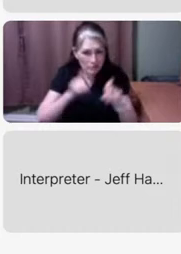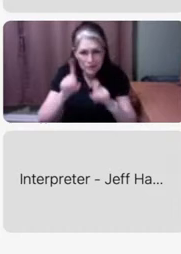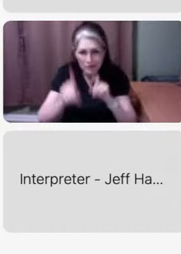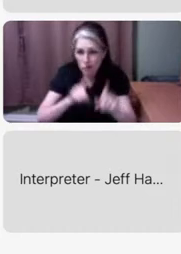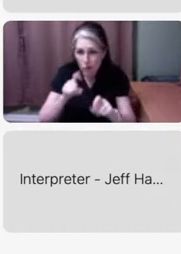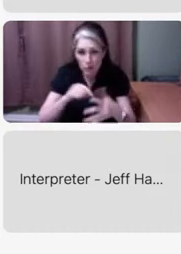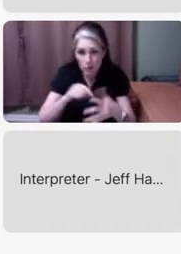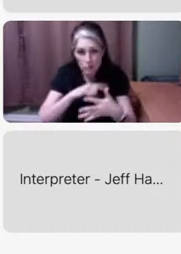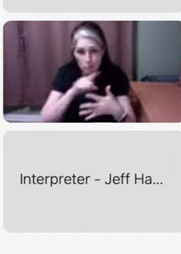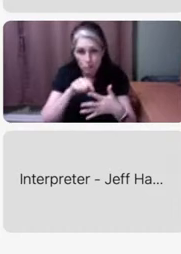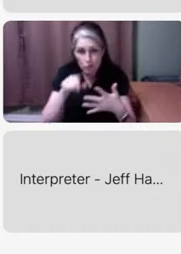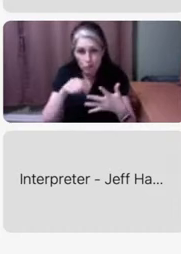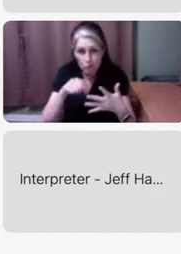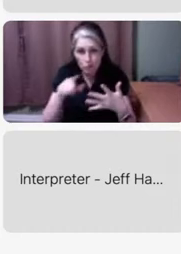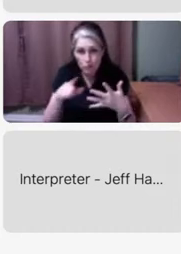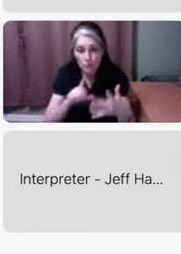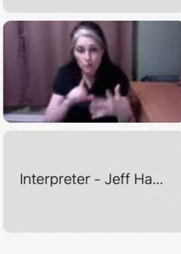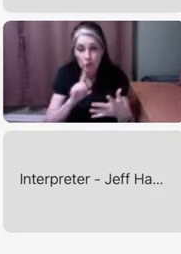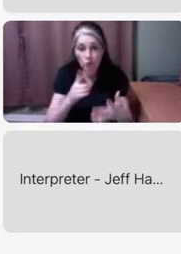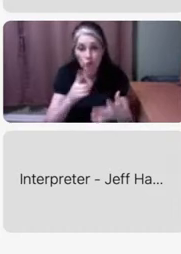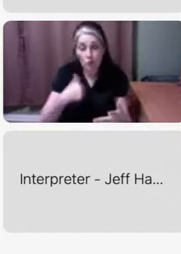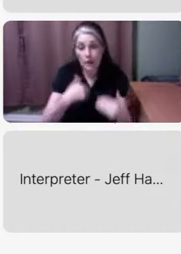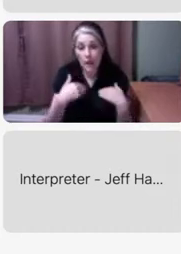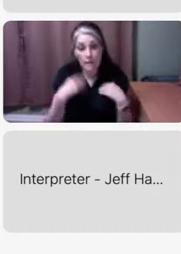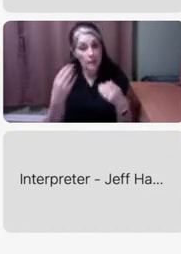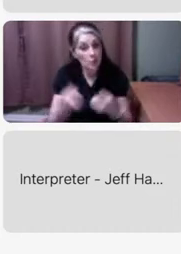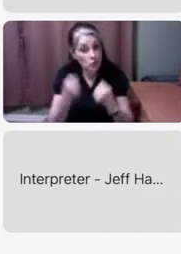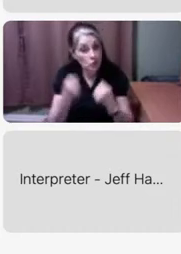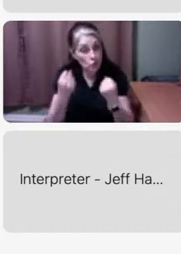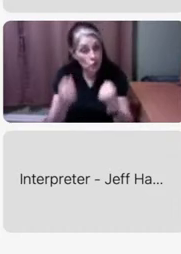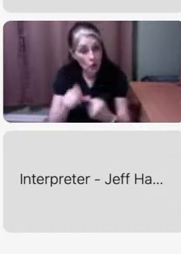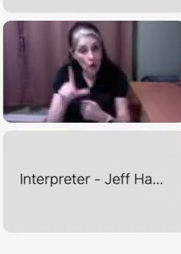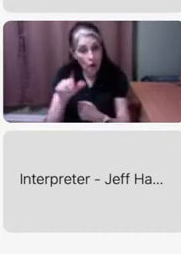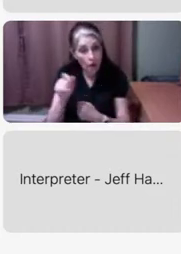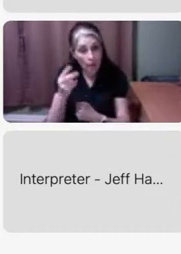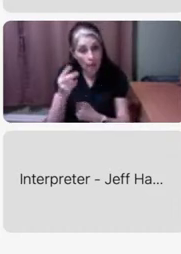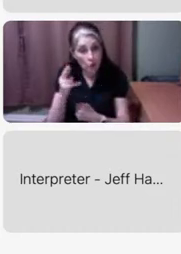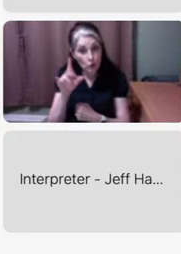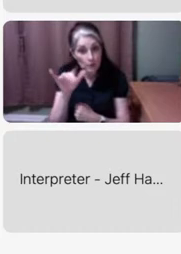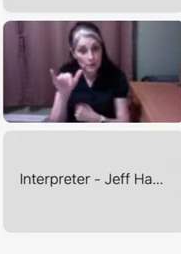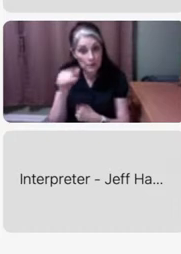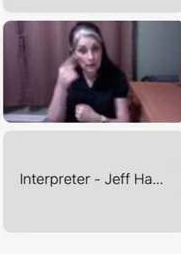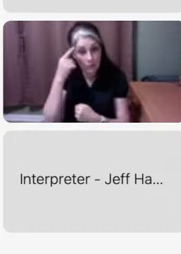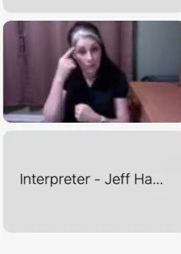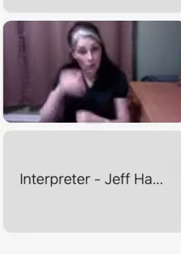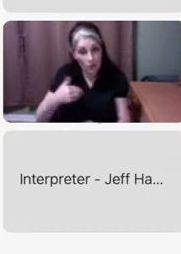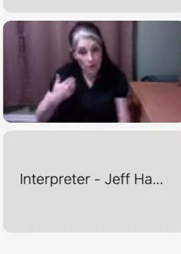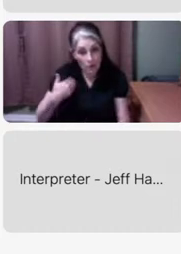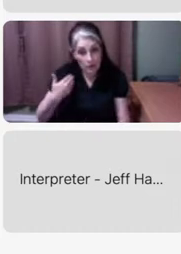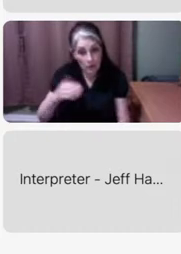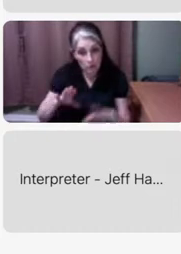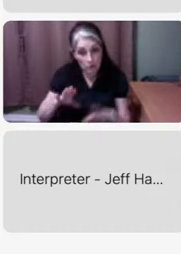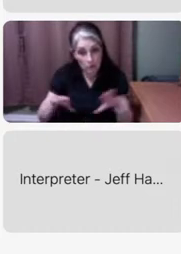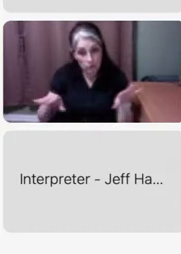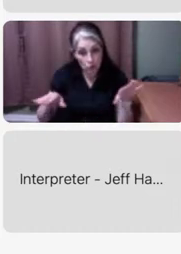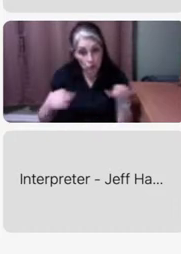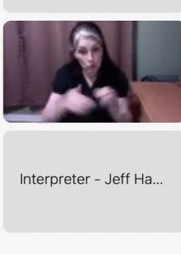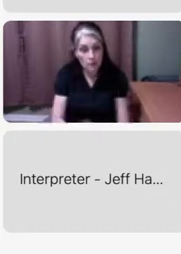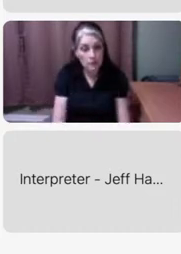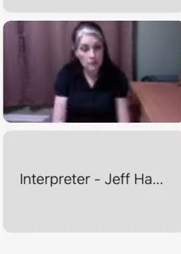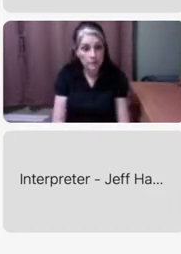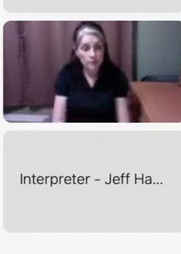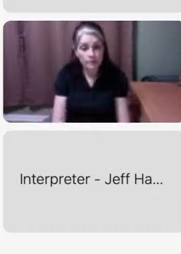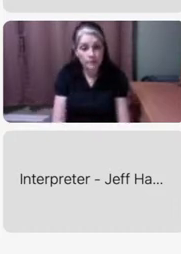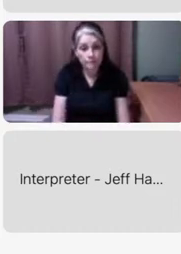uh to make sure that we have a strong literacy program for for our little ones so um just uh i'm bringing that up and i've